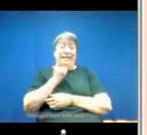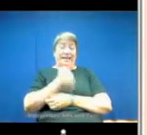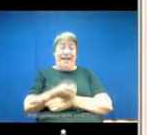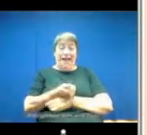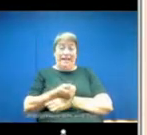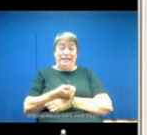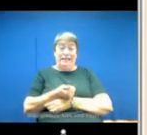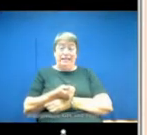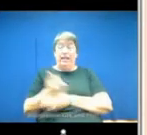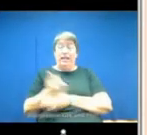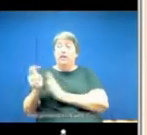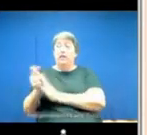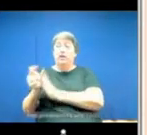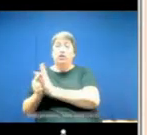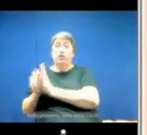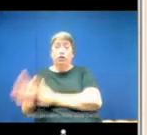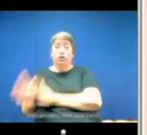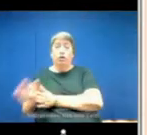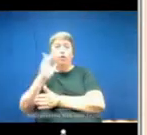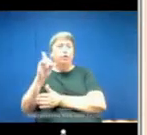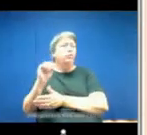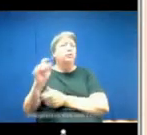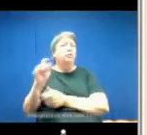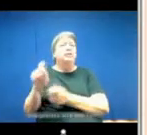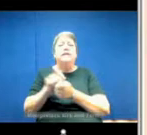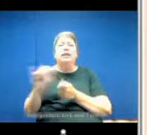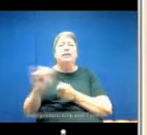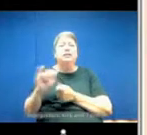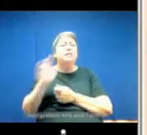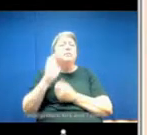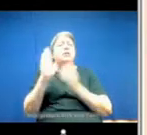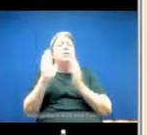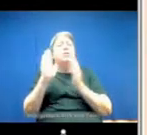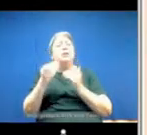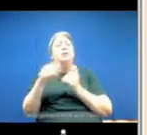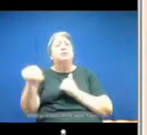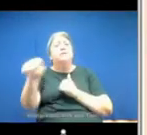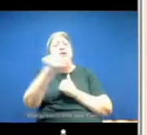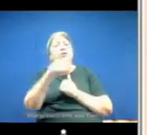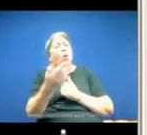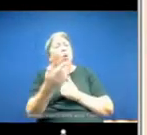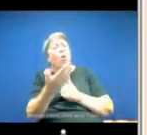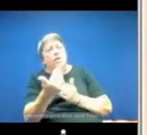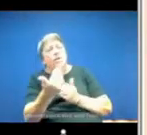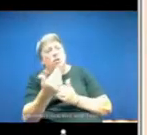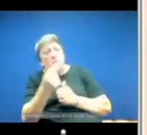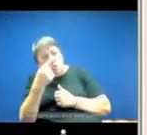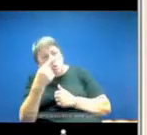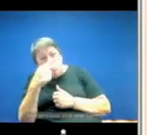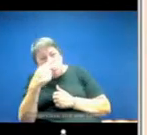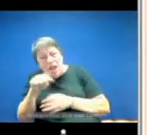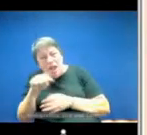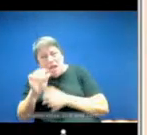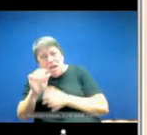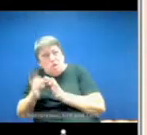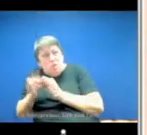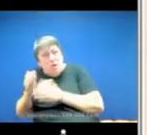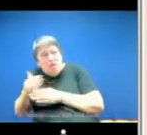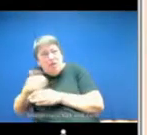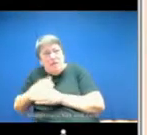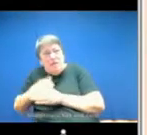attorney is going to do exactly what they do in court and expect you to do the privileged interpretation for